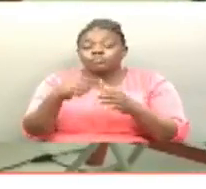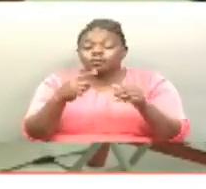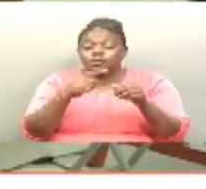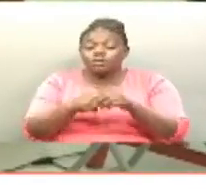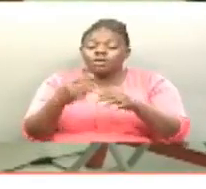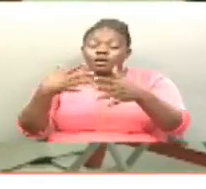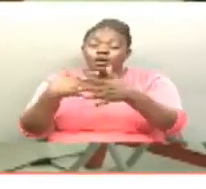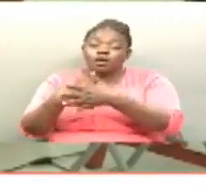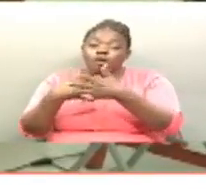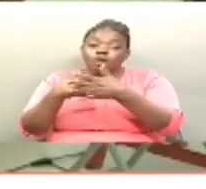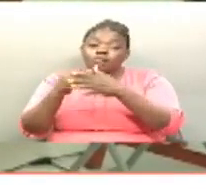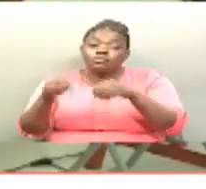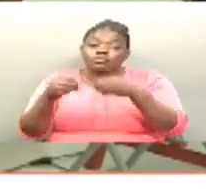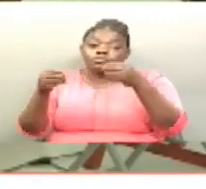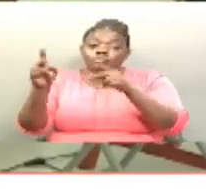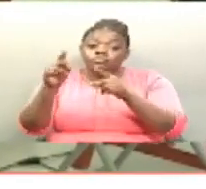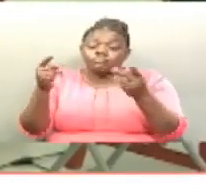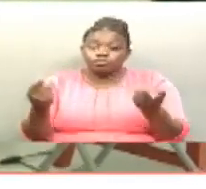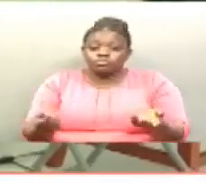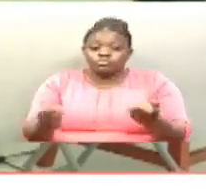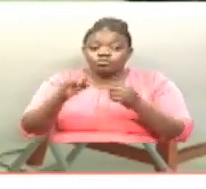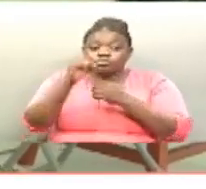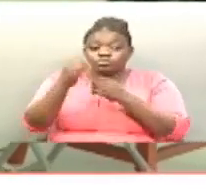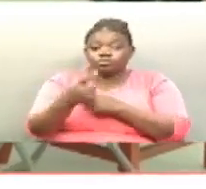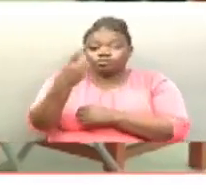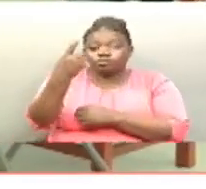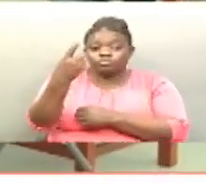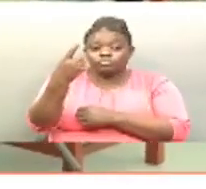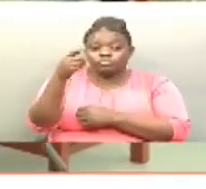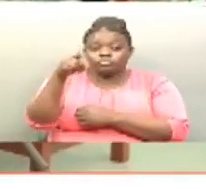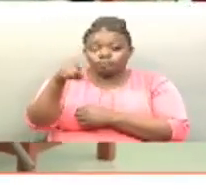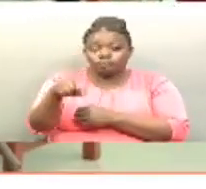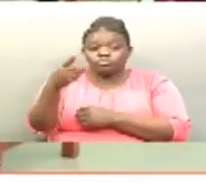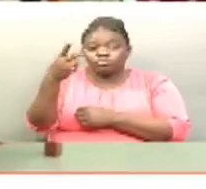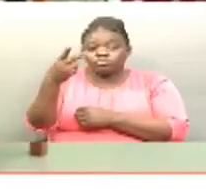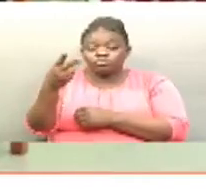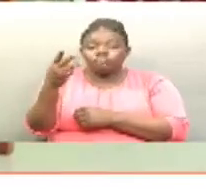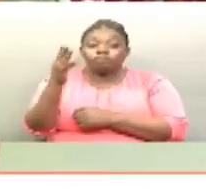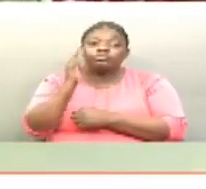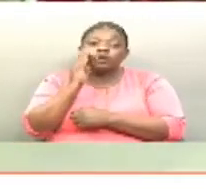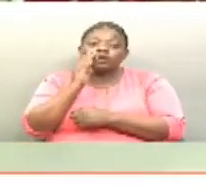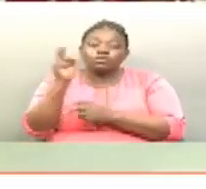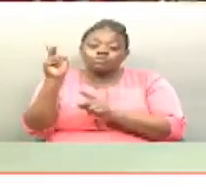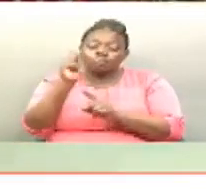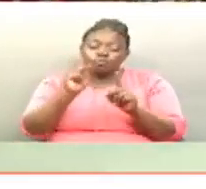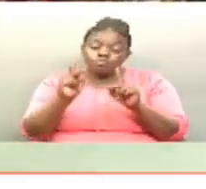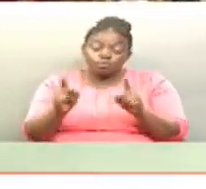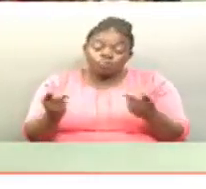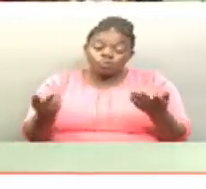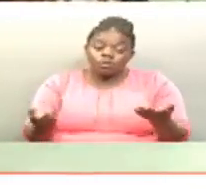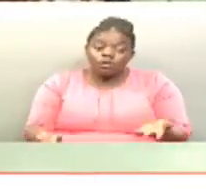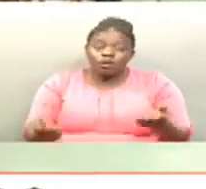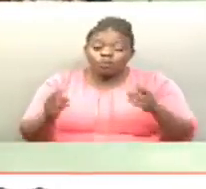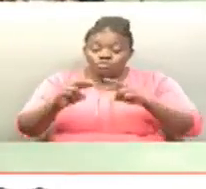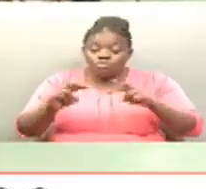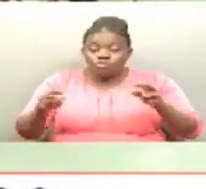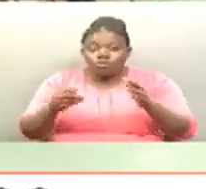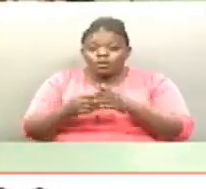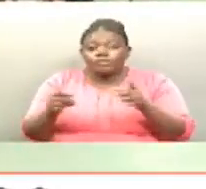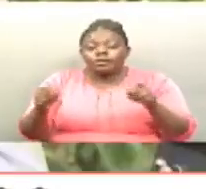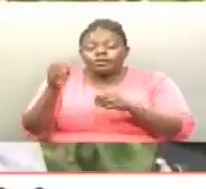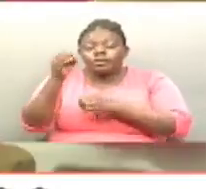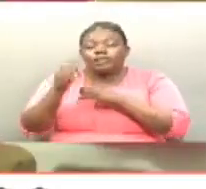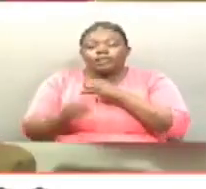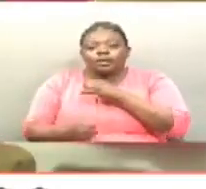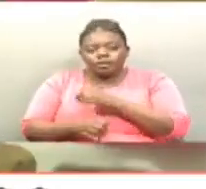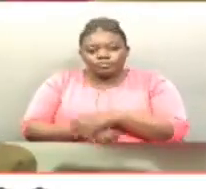amakolero ga Uganda emirimu akadde kamu emitwalo abiri bw'atasaba abakulira okuliza kuzibwa emisango okulaba ng'emisango